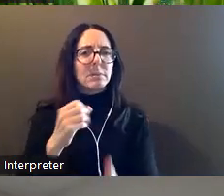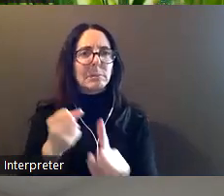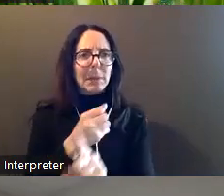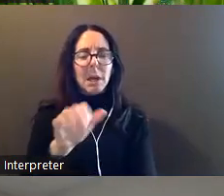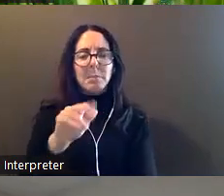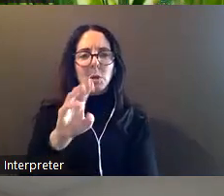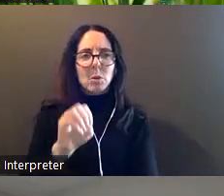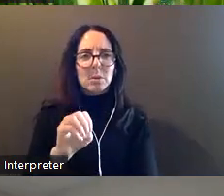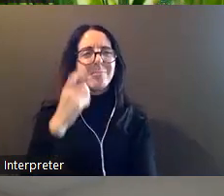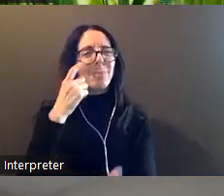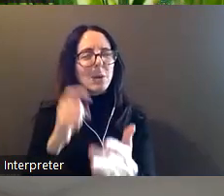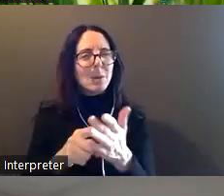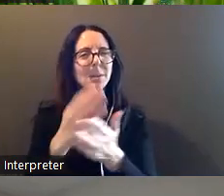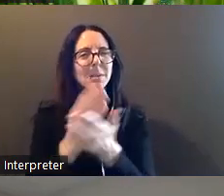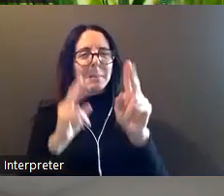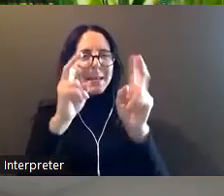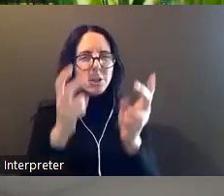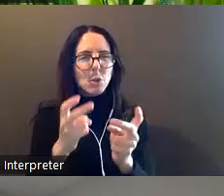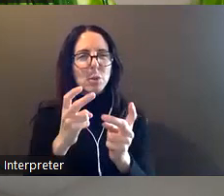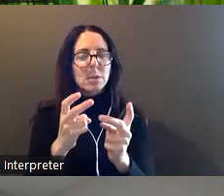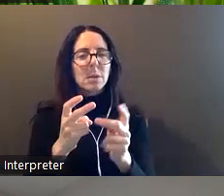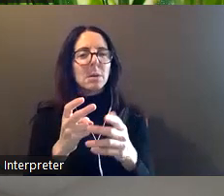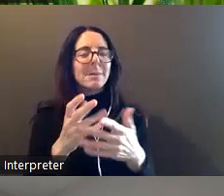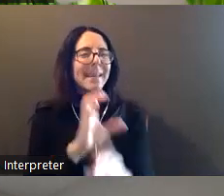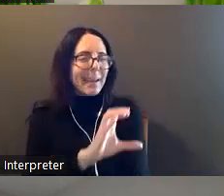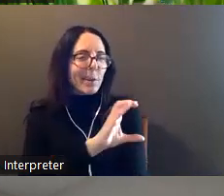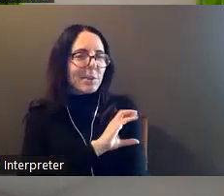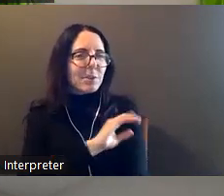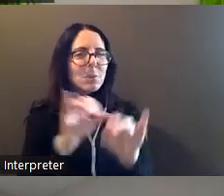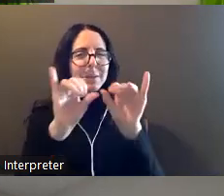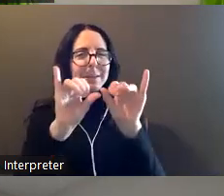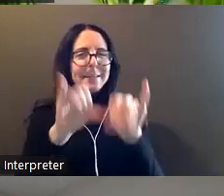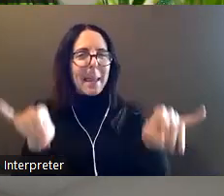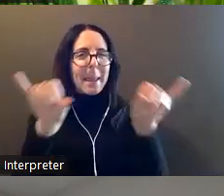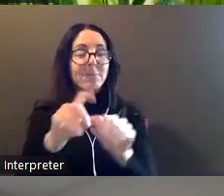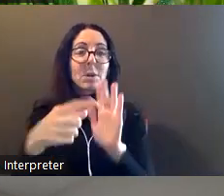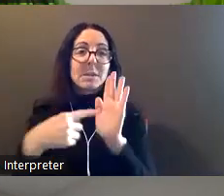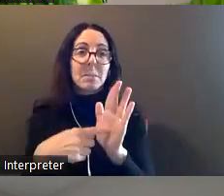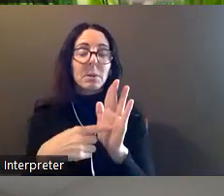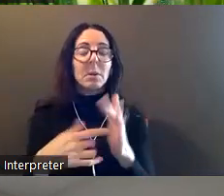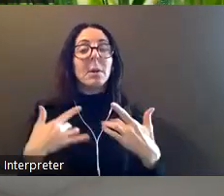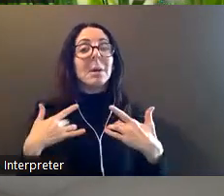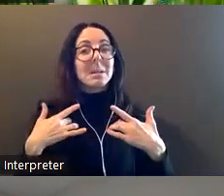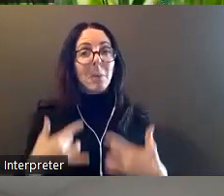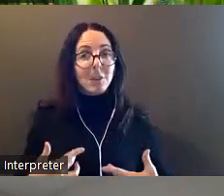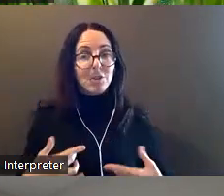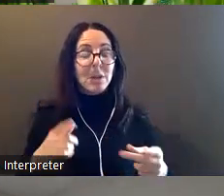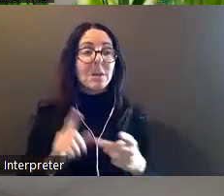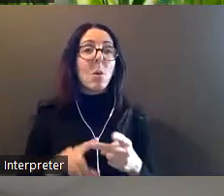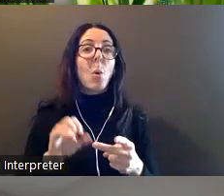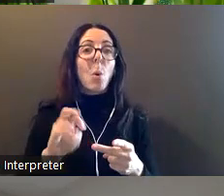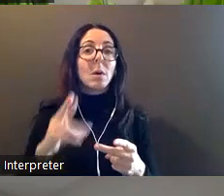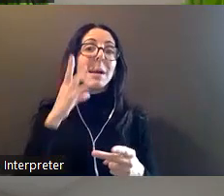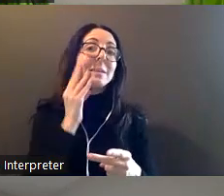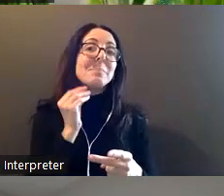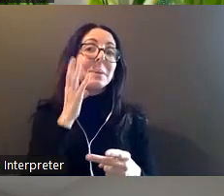some common issues or characteristics, such as depression, abuse as a child, youth,